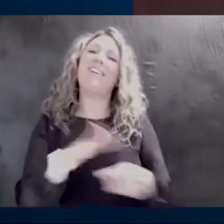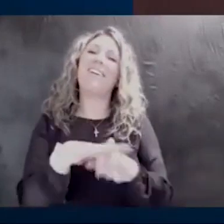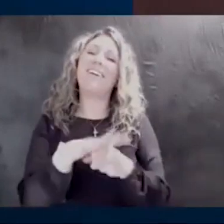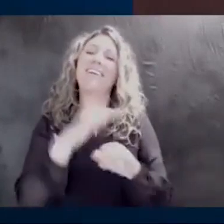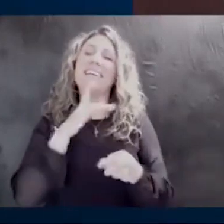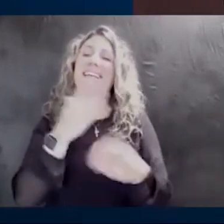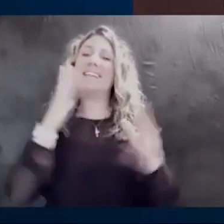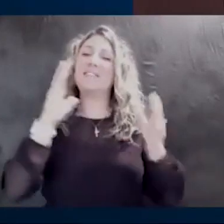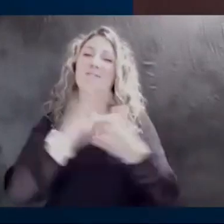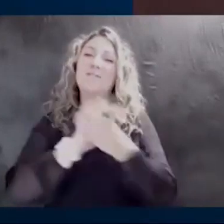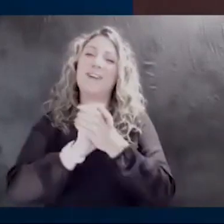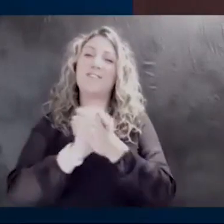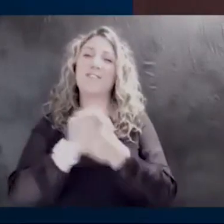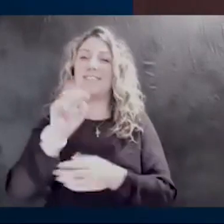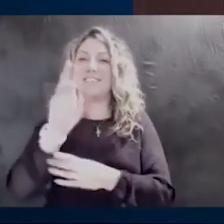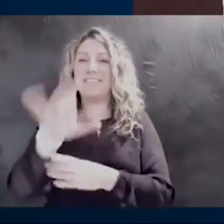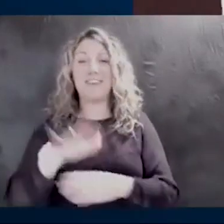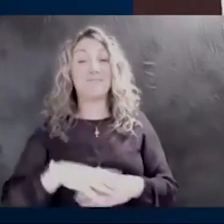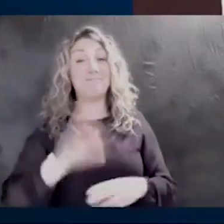lot of fun. Raghu?